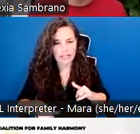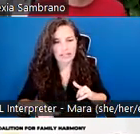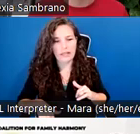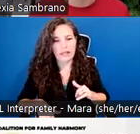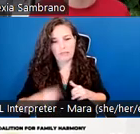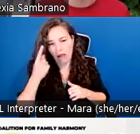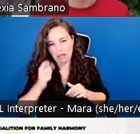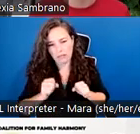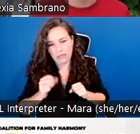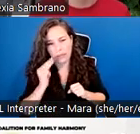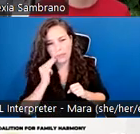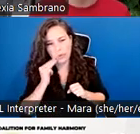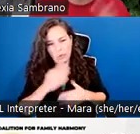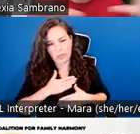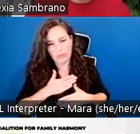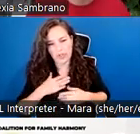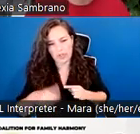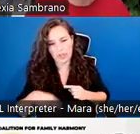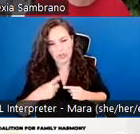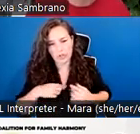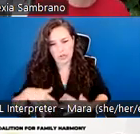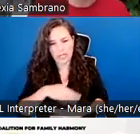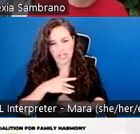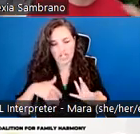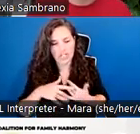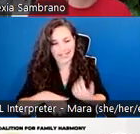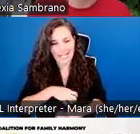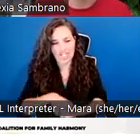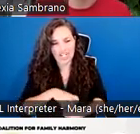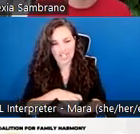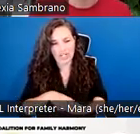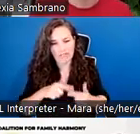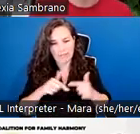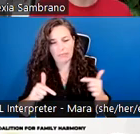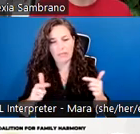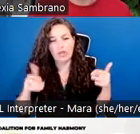digestive functions, as well as a reproductive system, we're framing this in a way that is more gender inclusive.